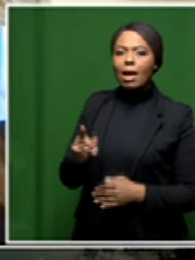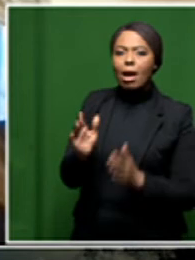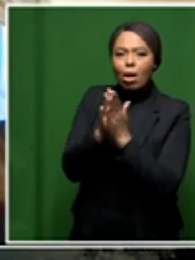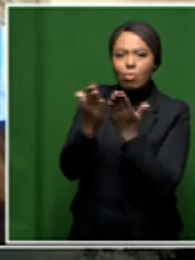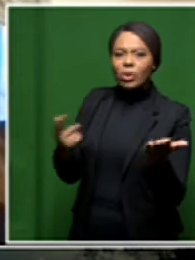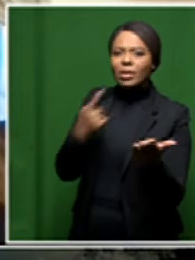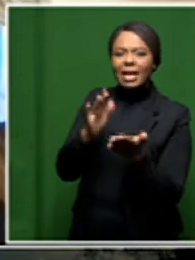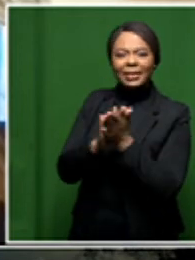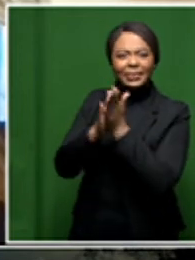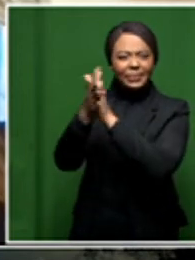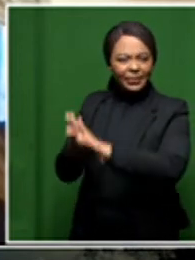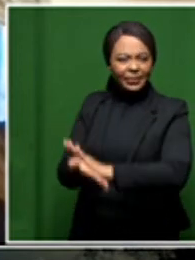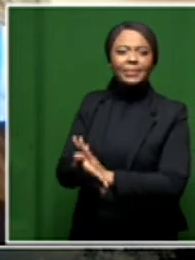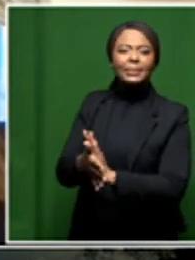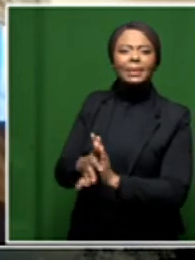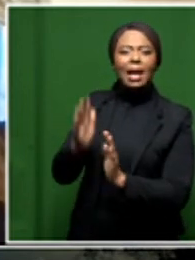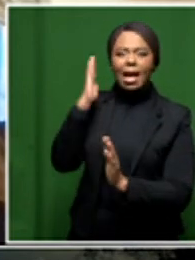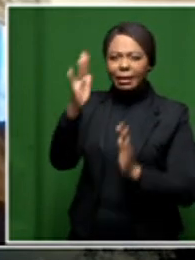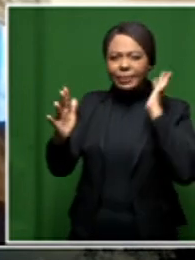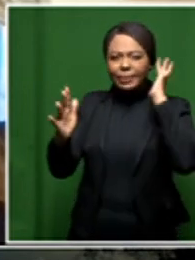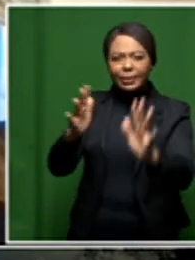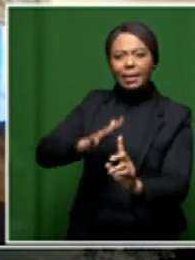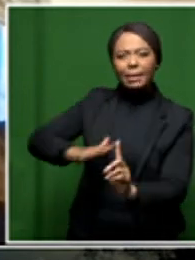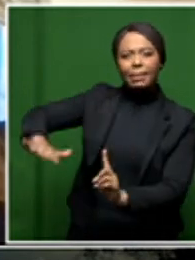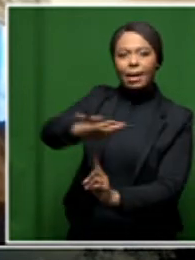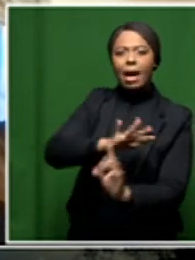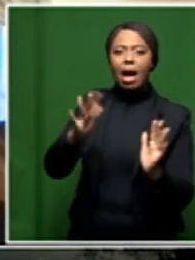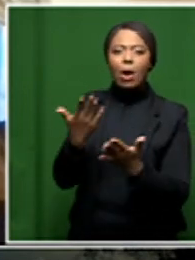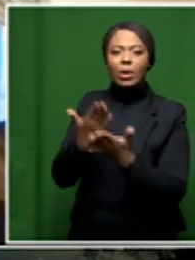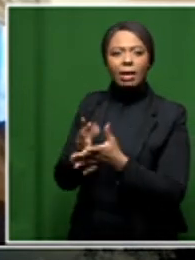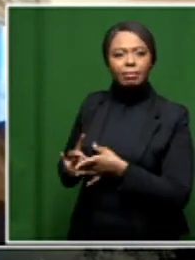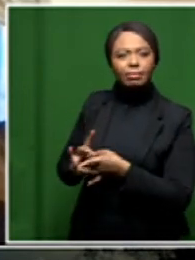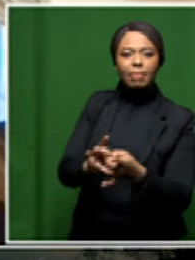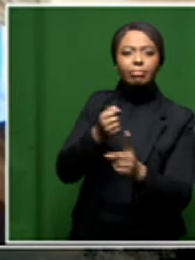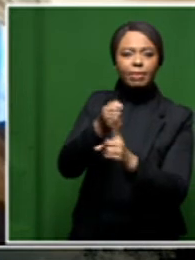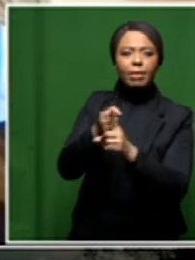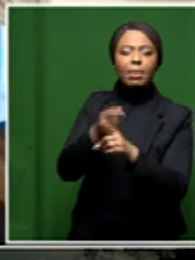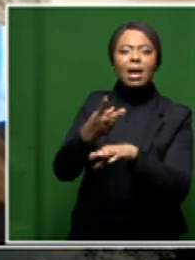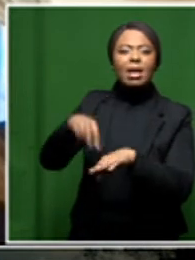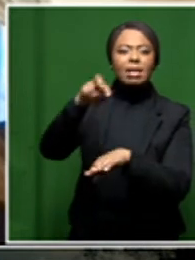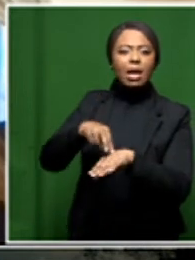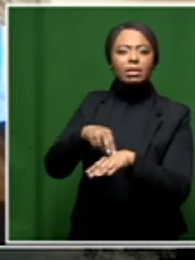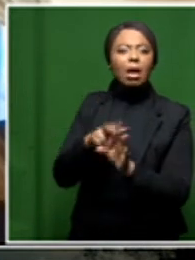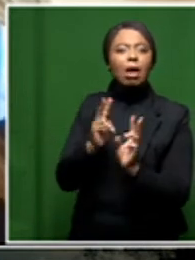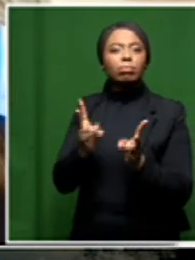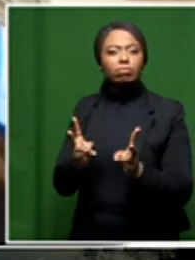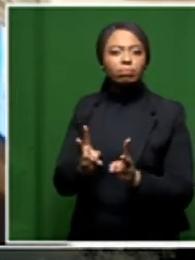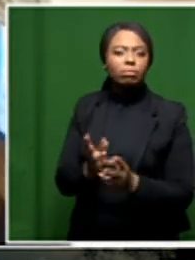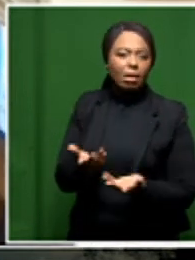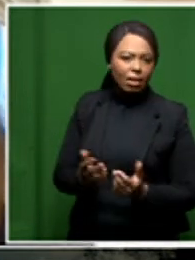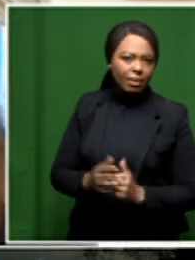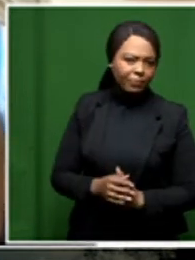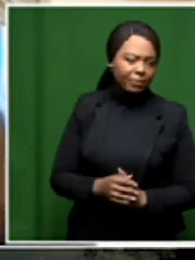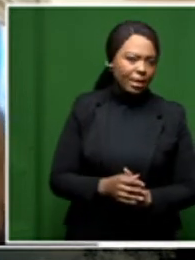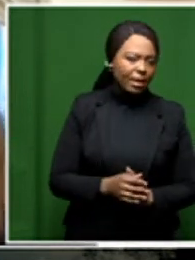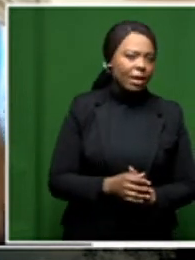done to the planet and how we can become custodians of nature and preserve our planets. Tell us more about this.